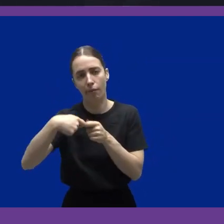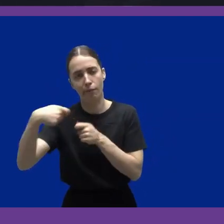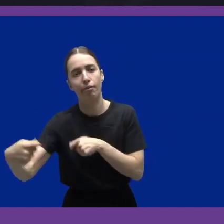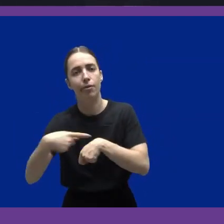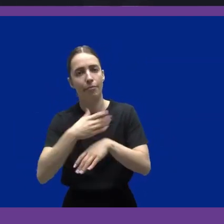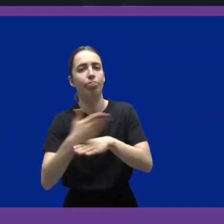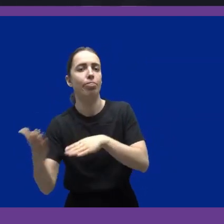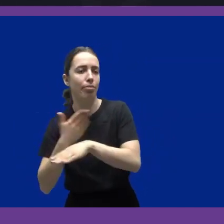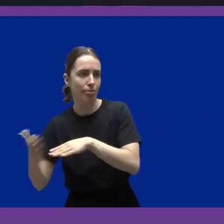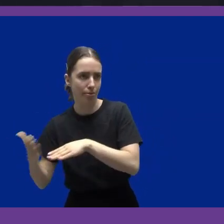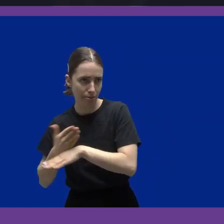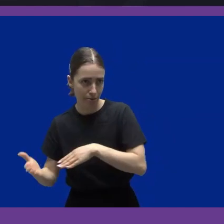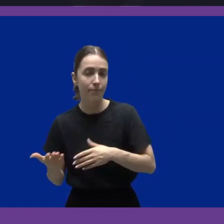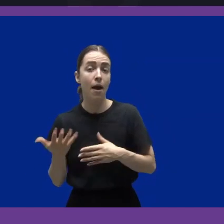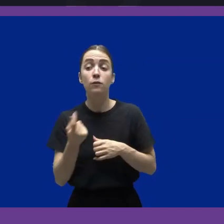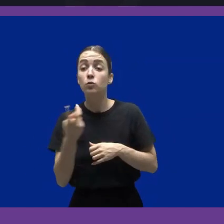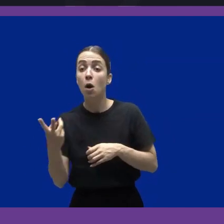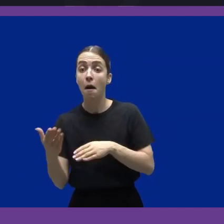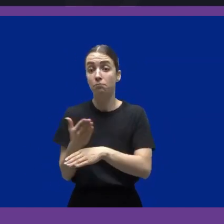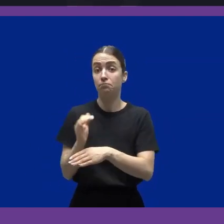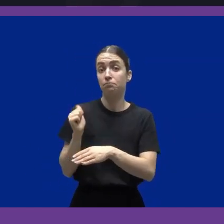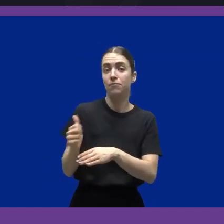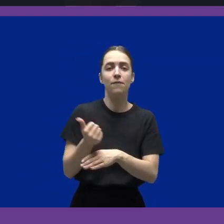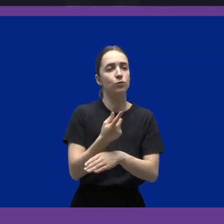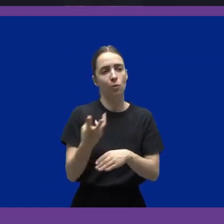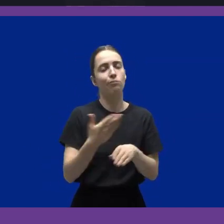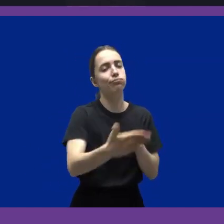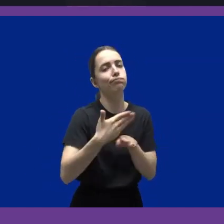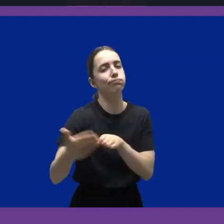time according to the standardization request, not according to the directive.